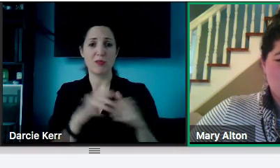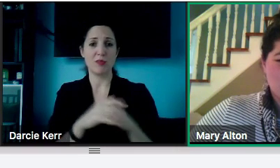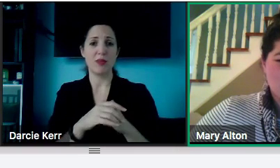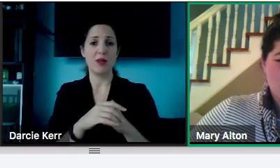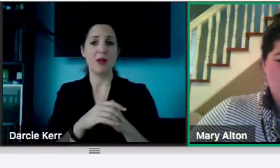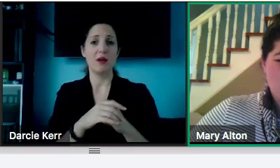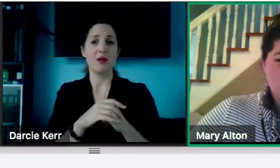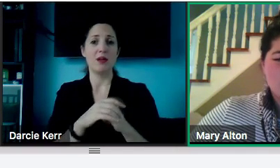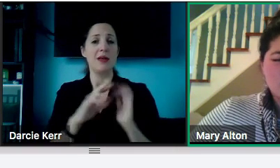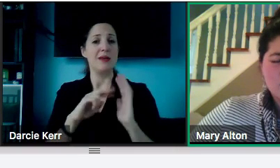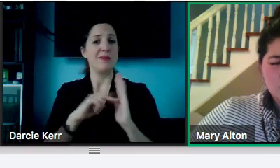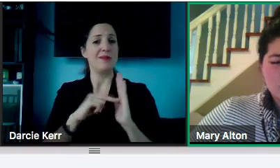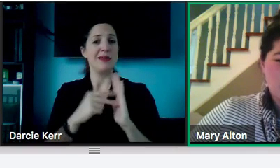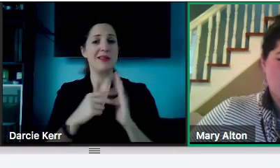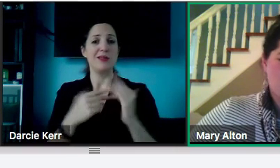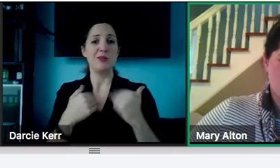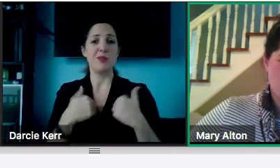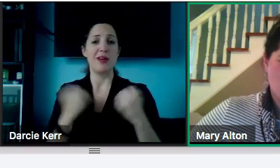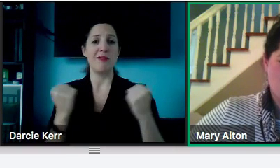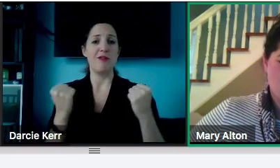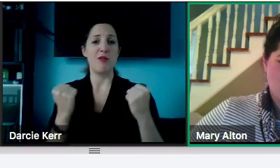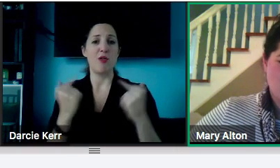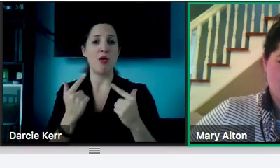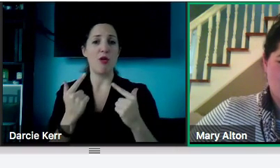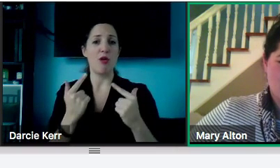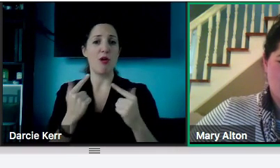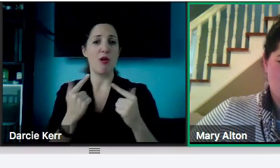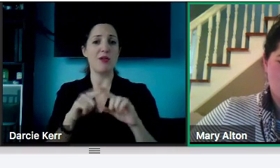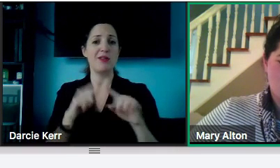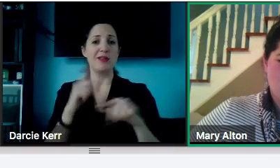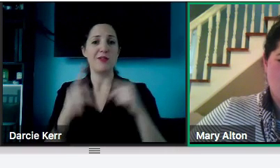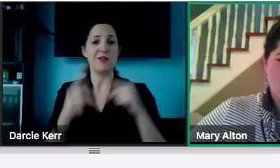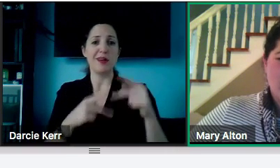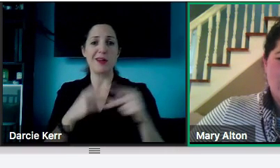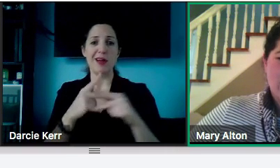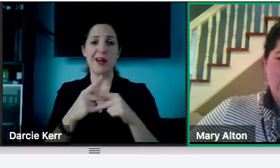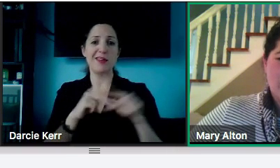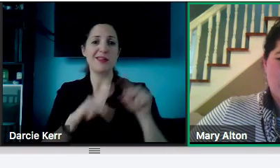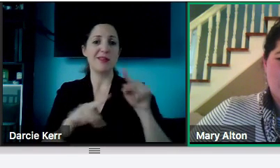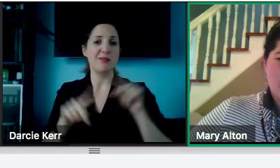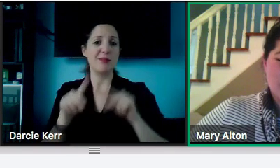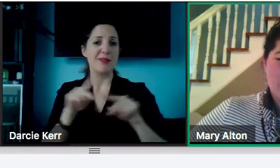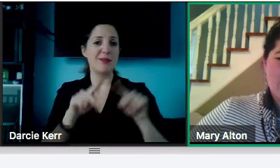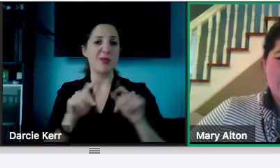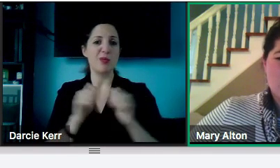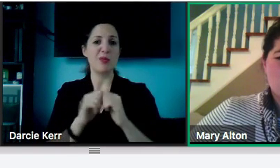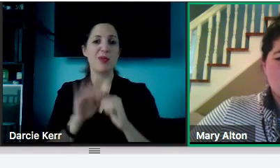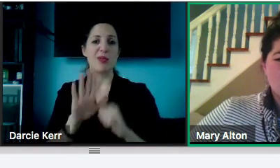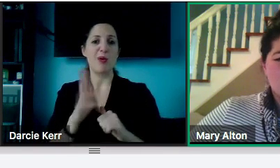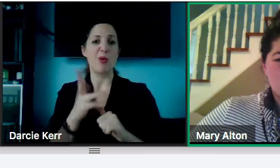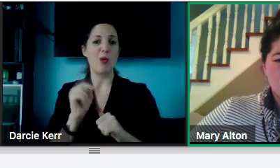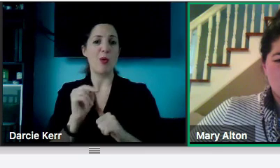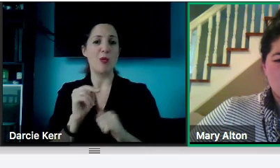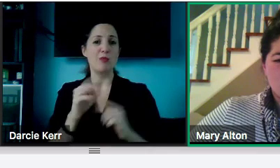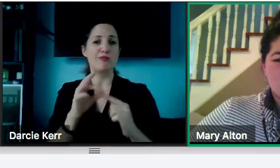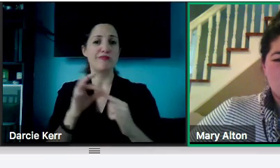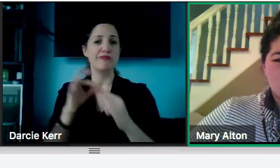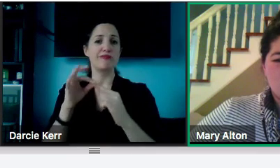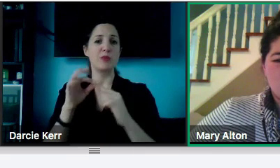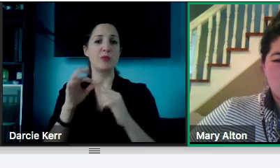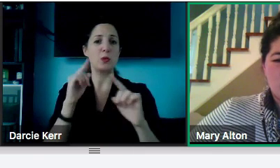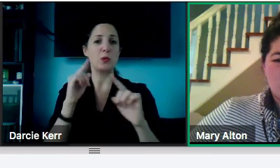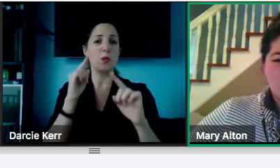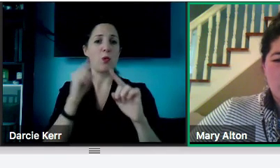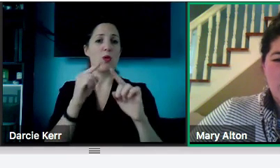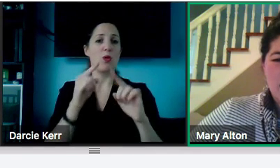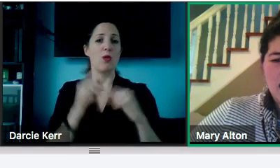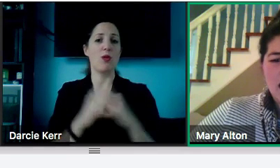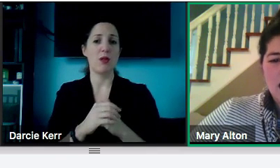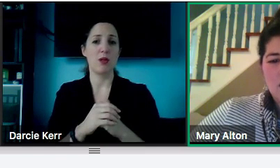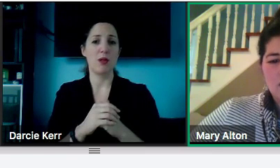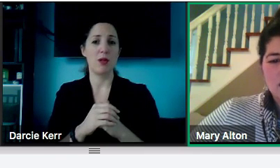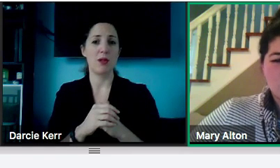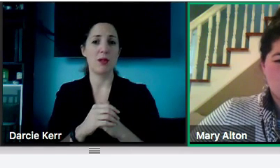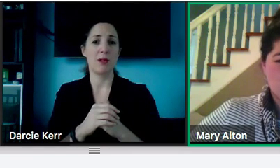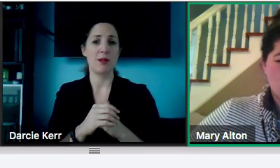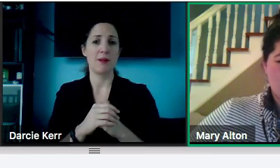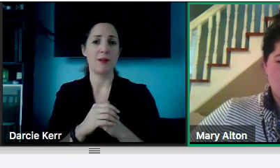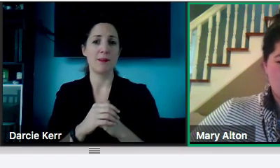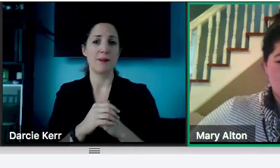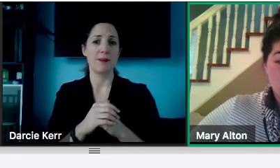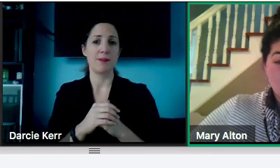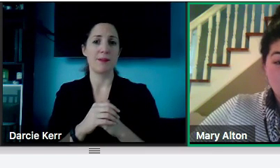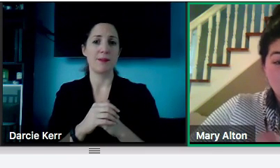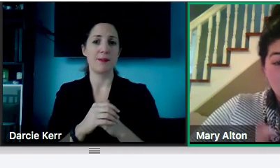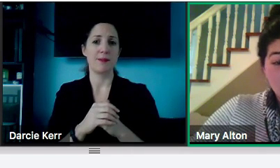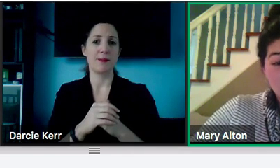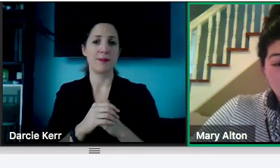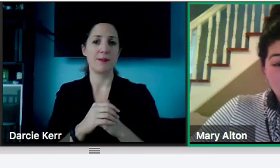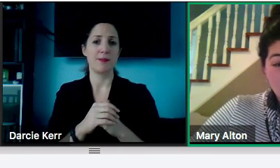we have people with all different types of goals coming into this. So I think it's really interesting to see how these